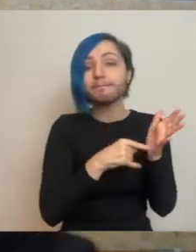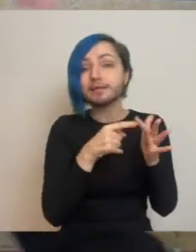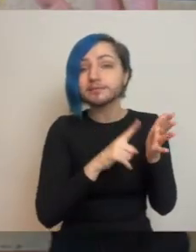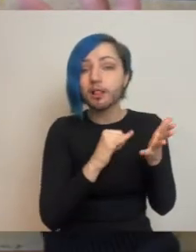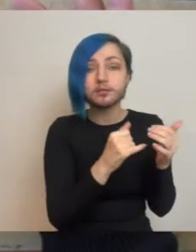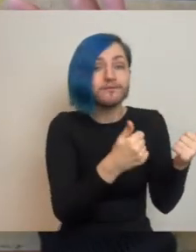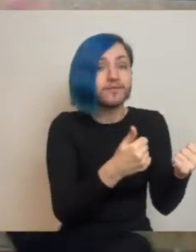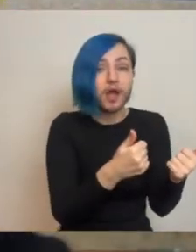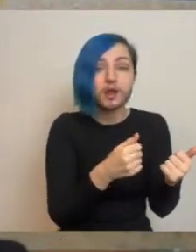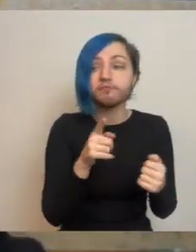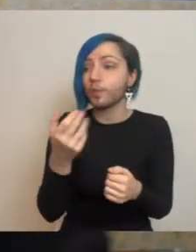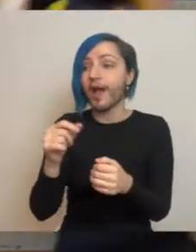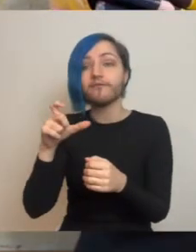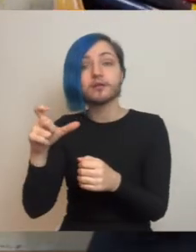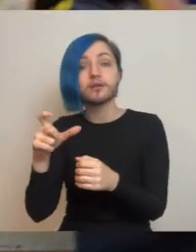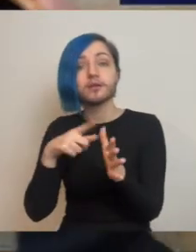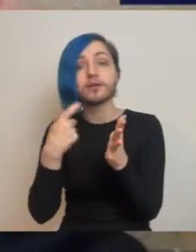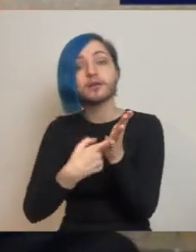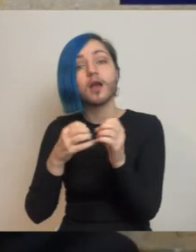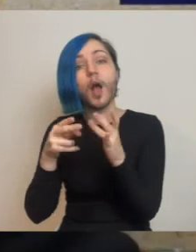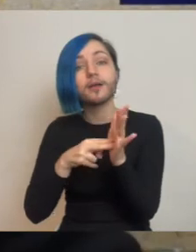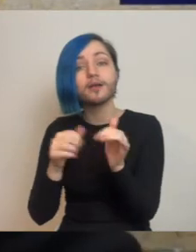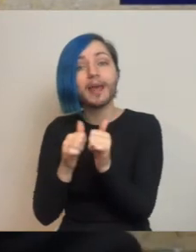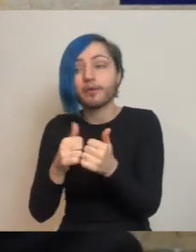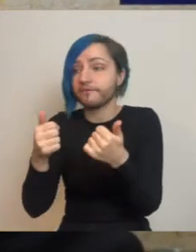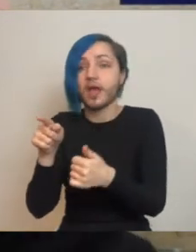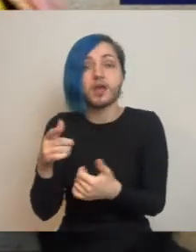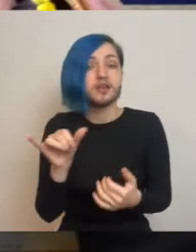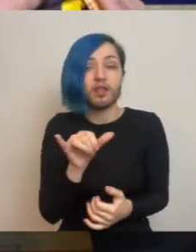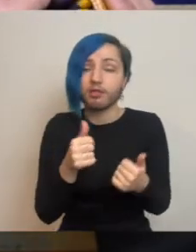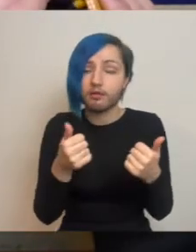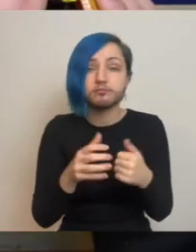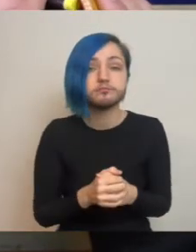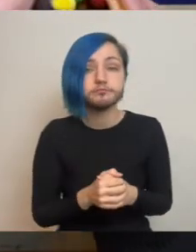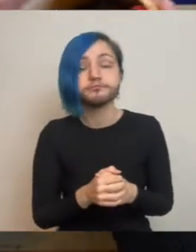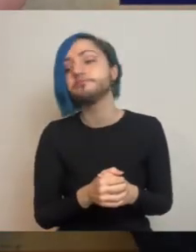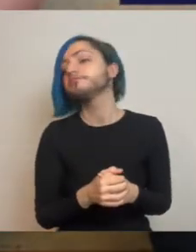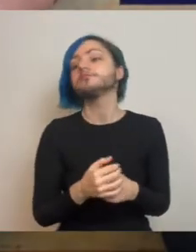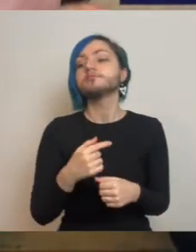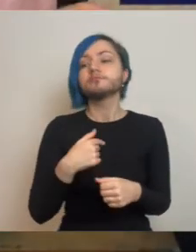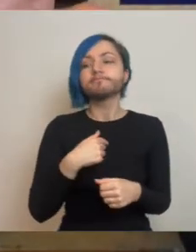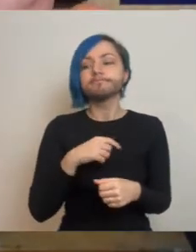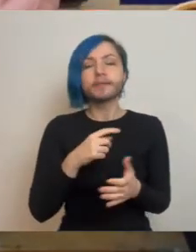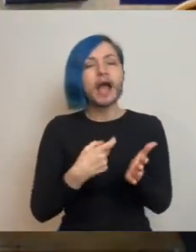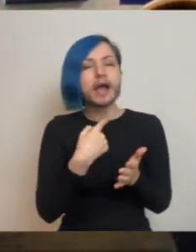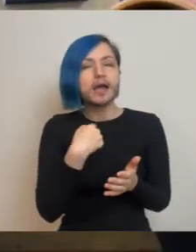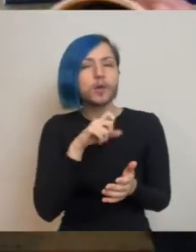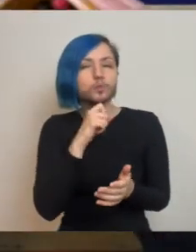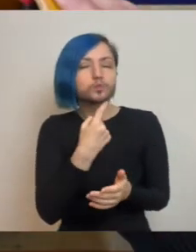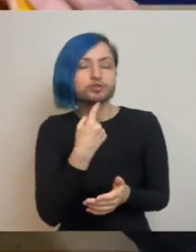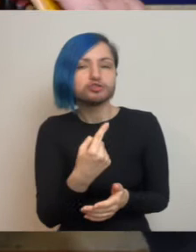you have the carbon paper, that's fine as well. I would suggest that you use a dark oil